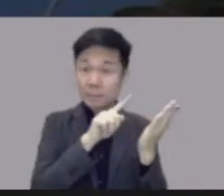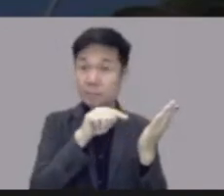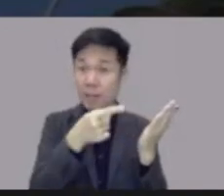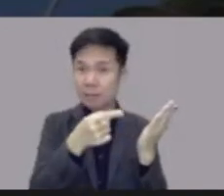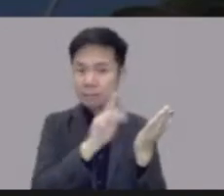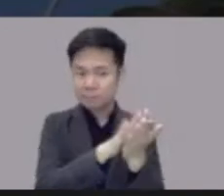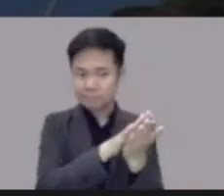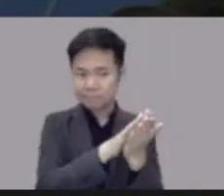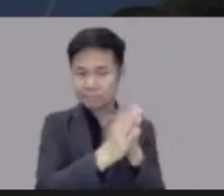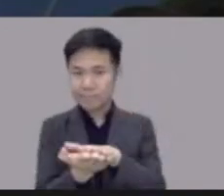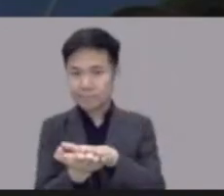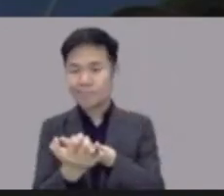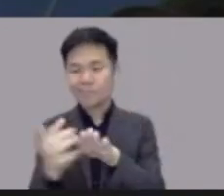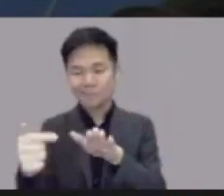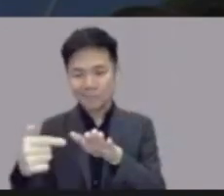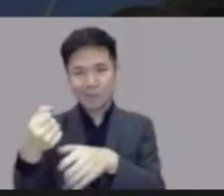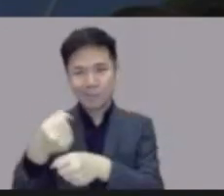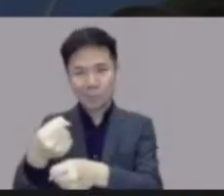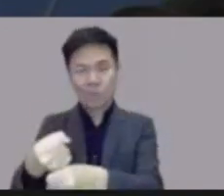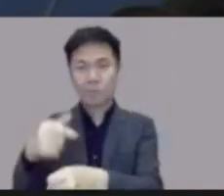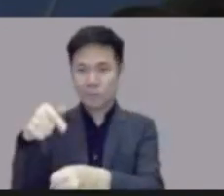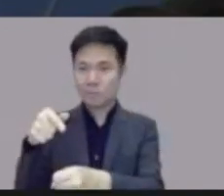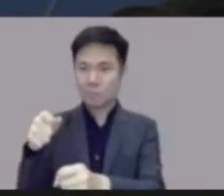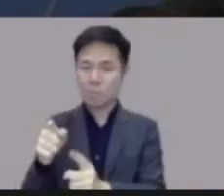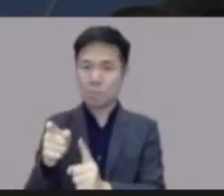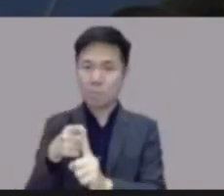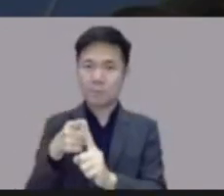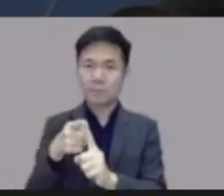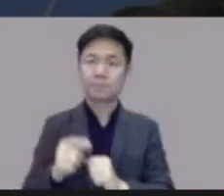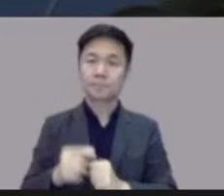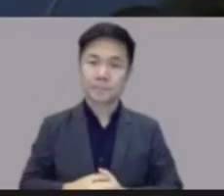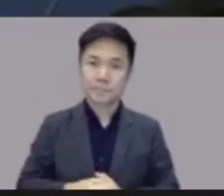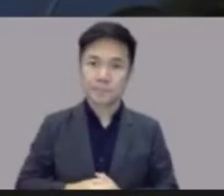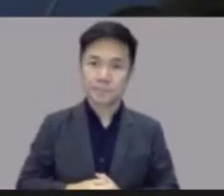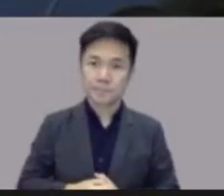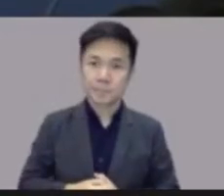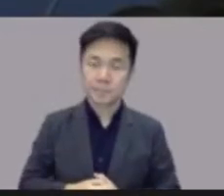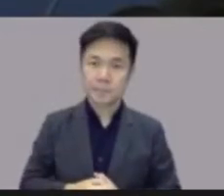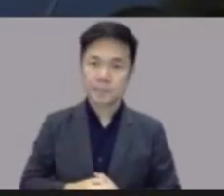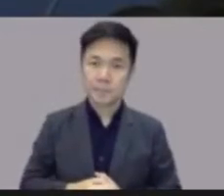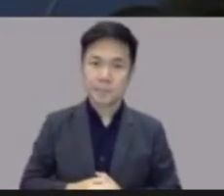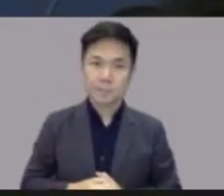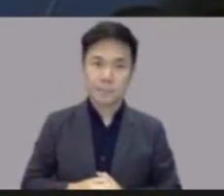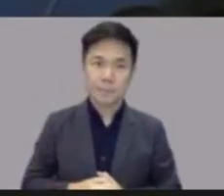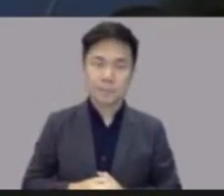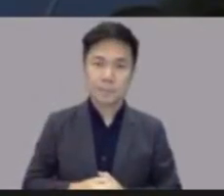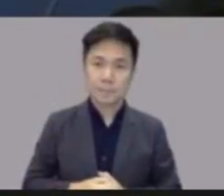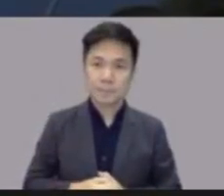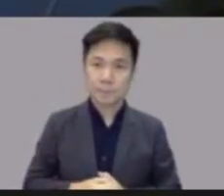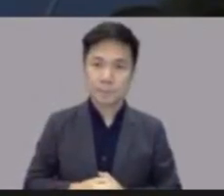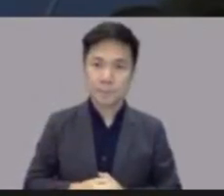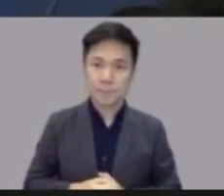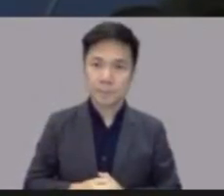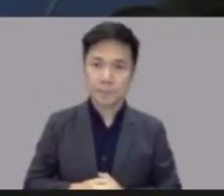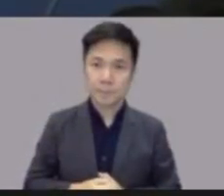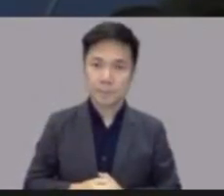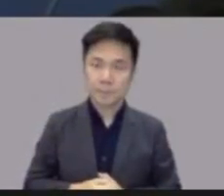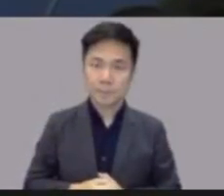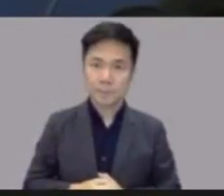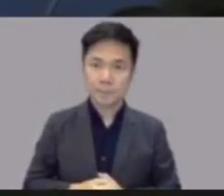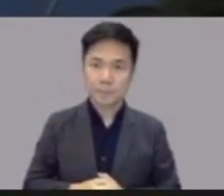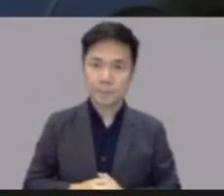emissions because if we if we recall you know the Earth